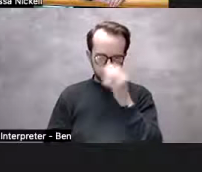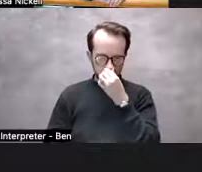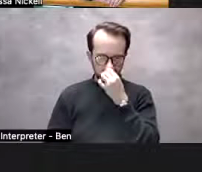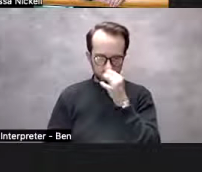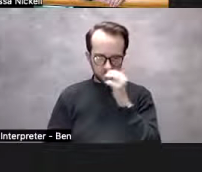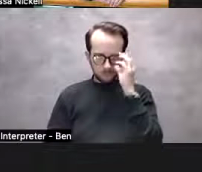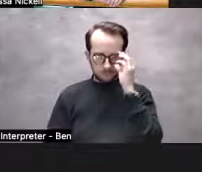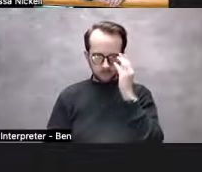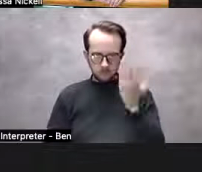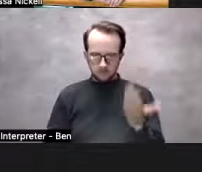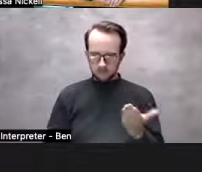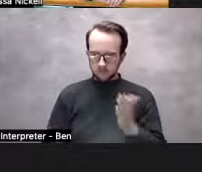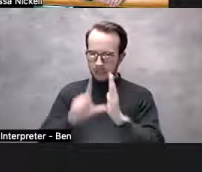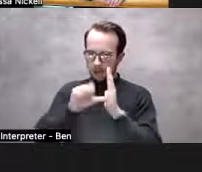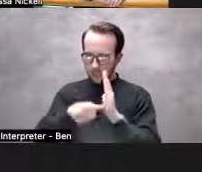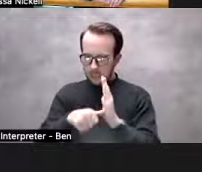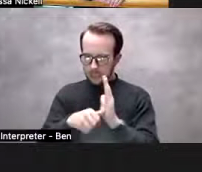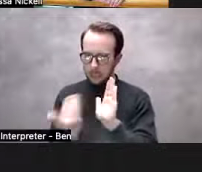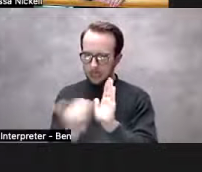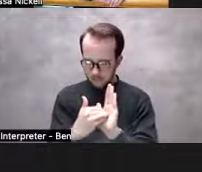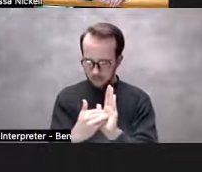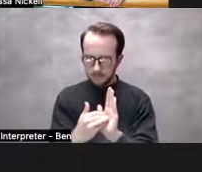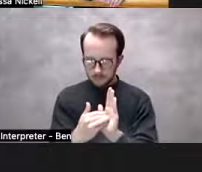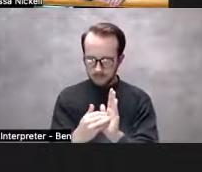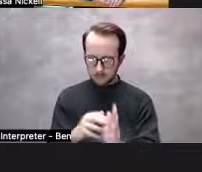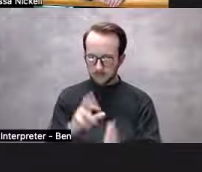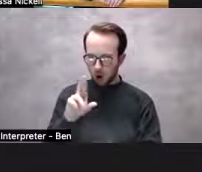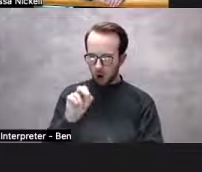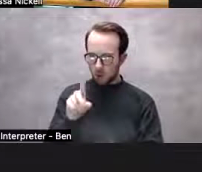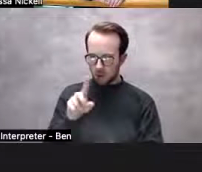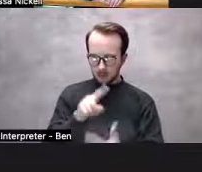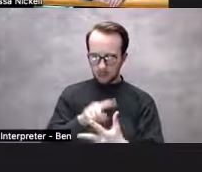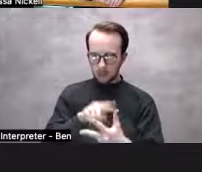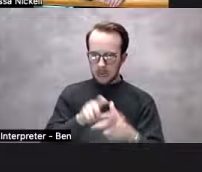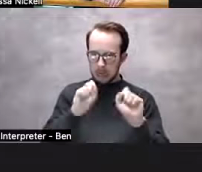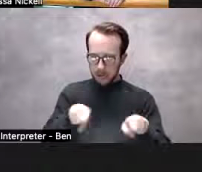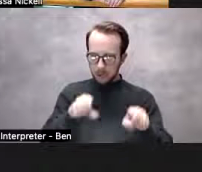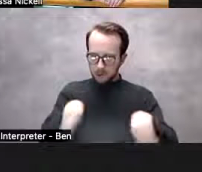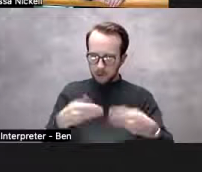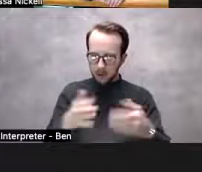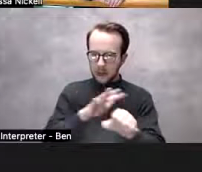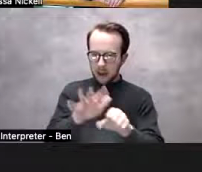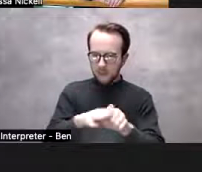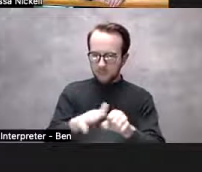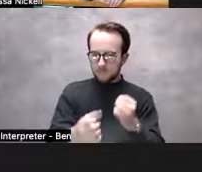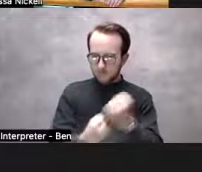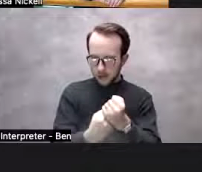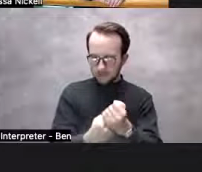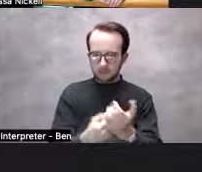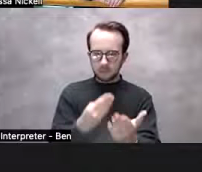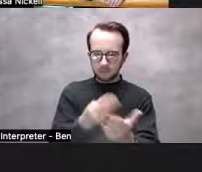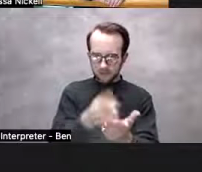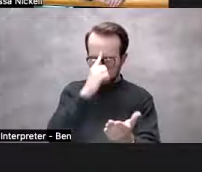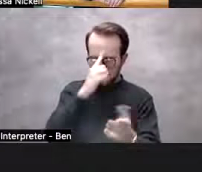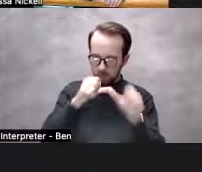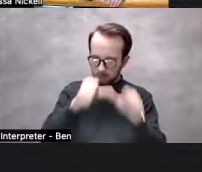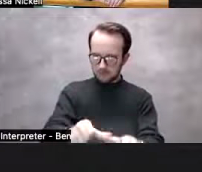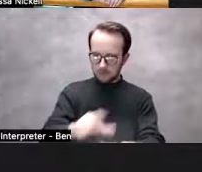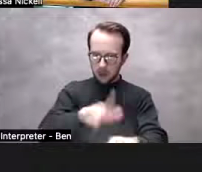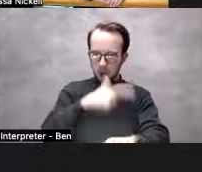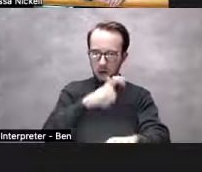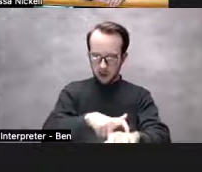But I just want to emphasize too that, again, R01s can provide substantial funding for longer periods of time. And with